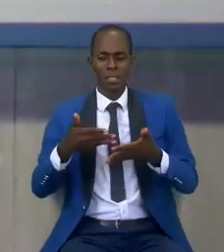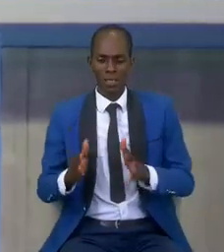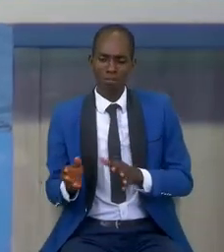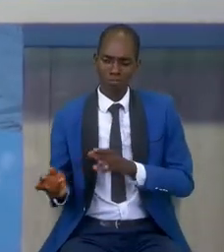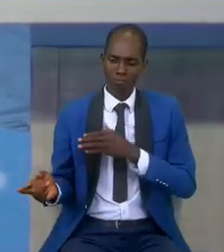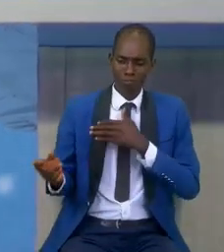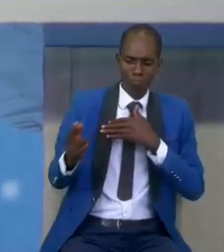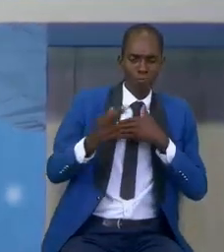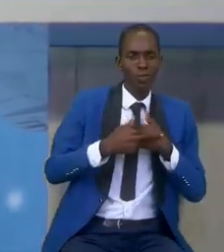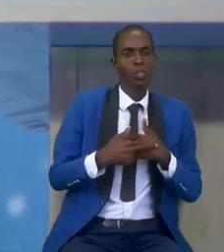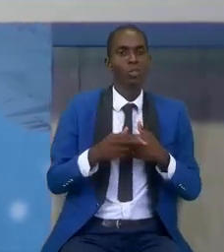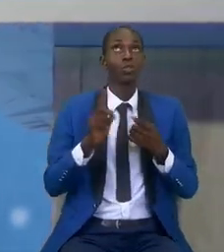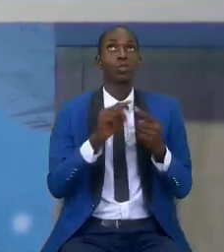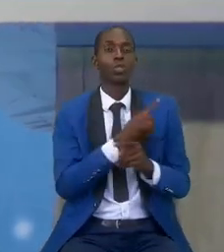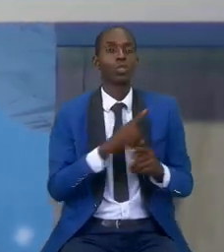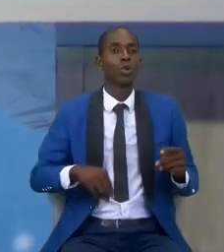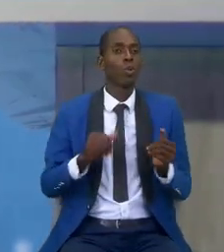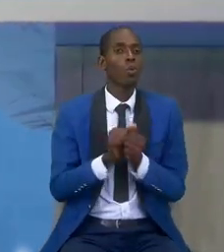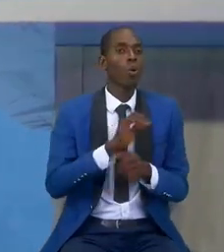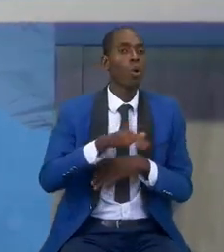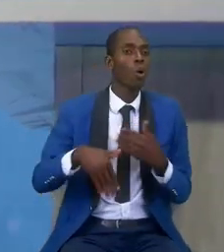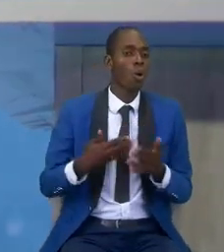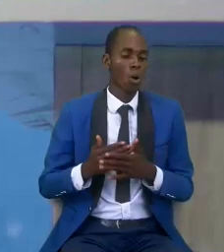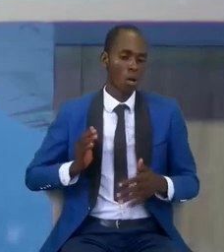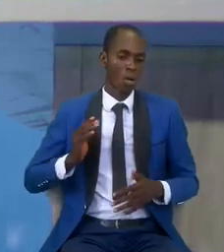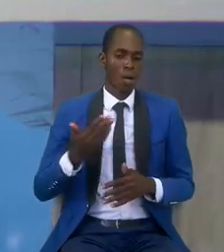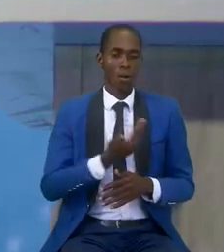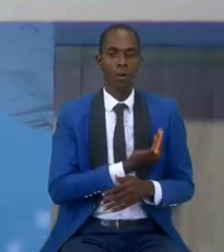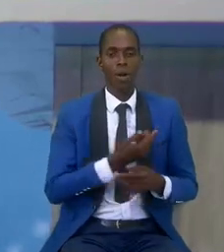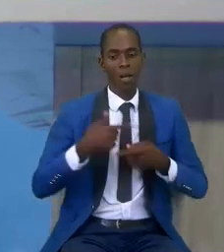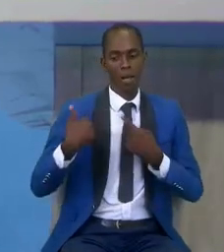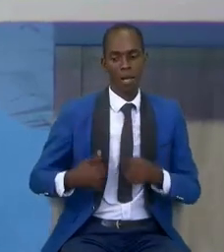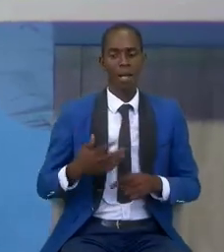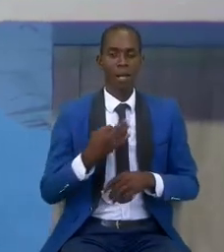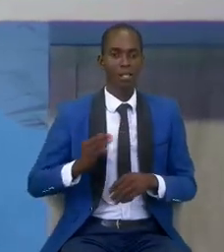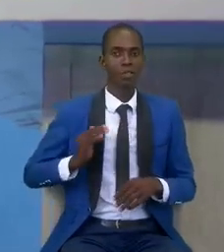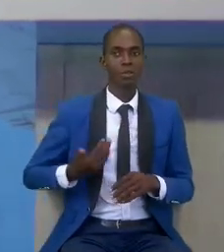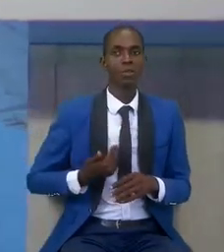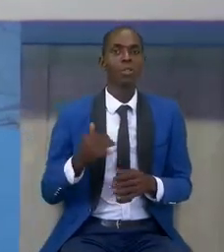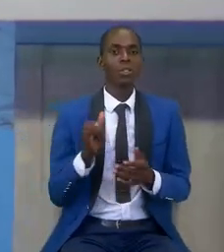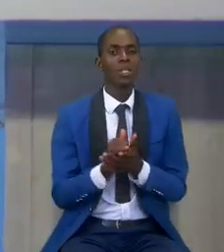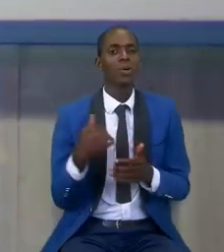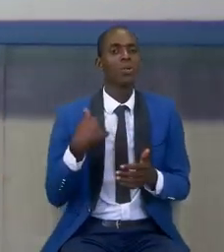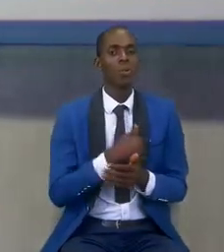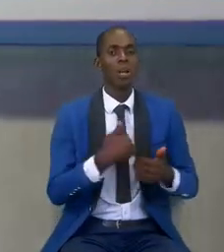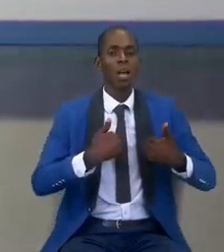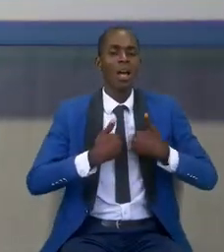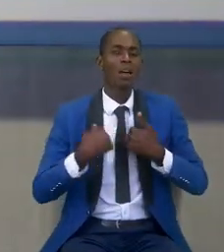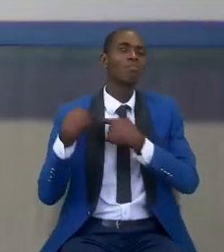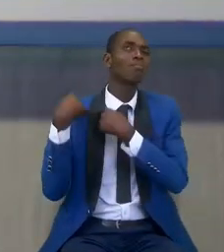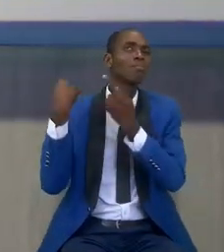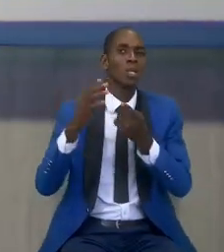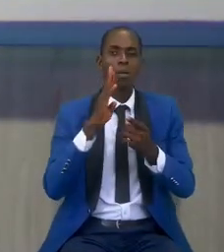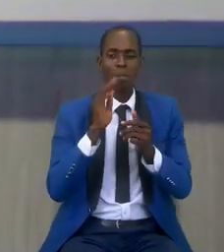from God will be far away from the Prince of Peace we have been far away from the god of Salvation and I will want that